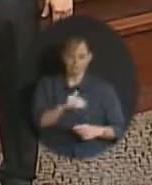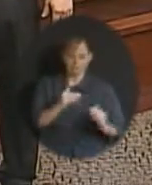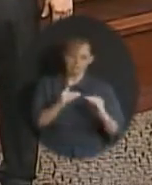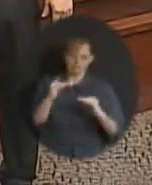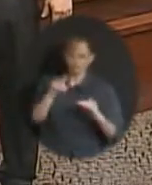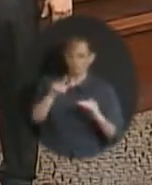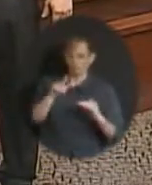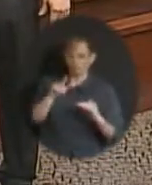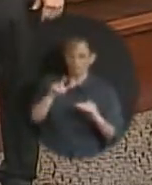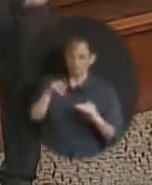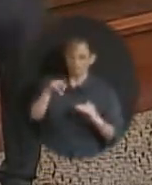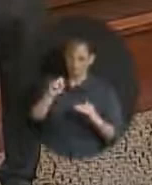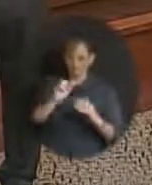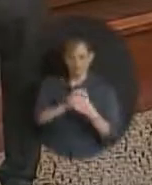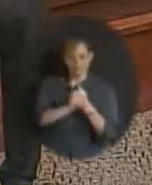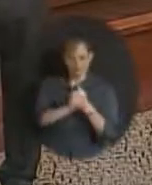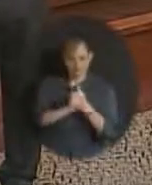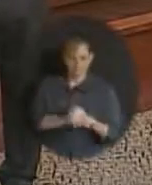Aaron.